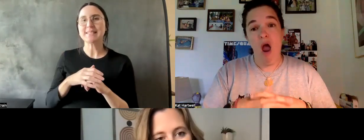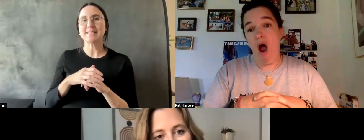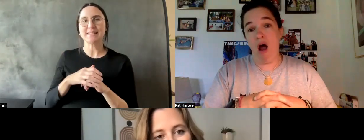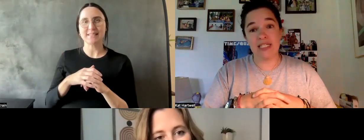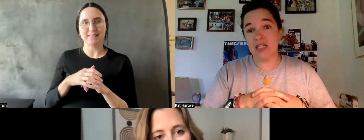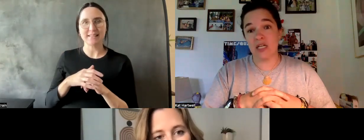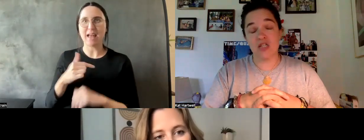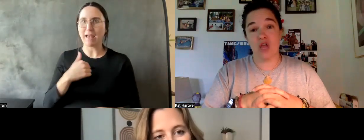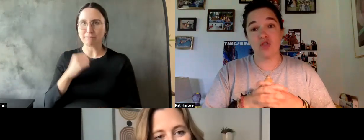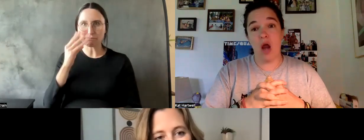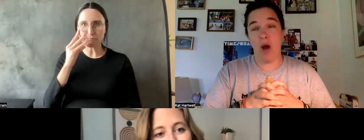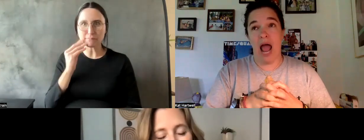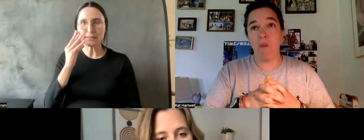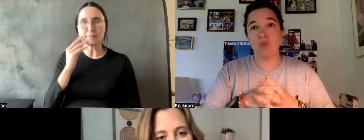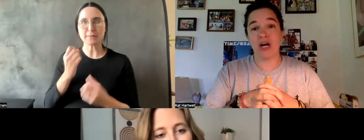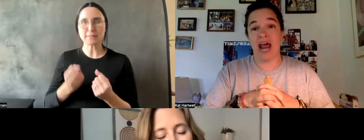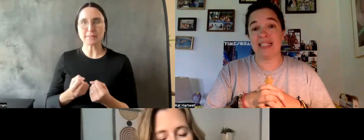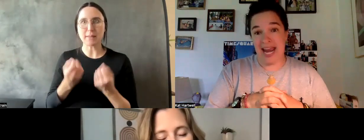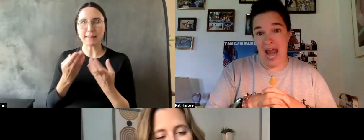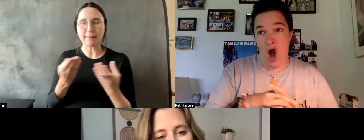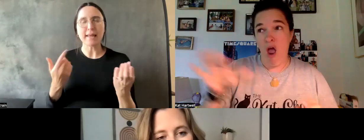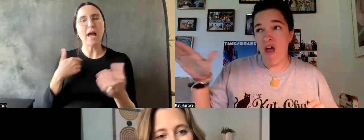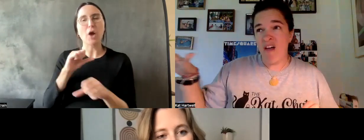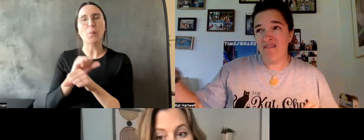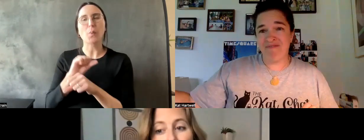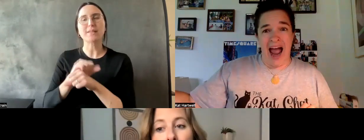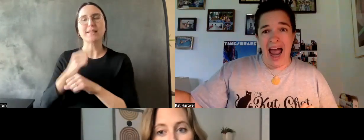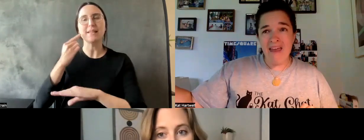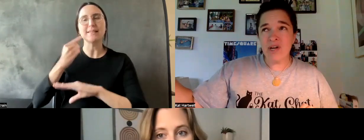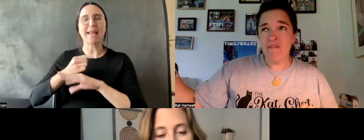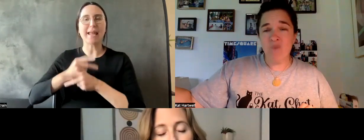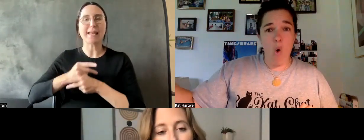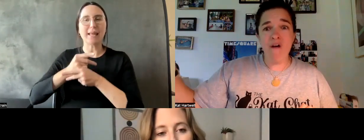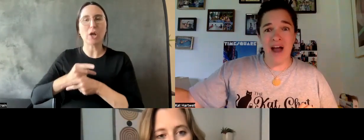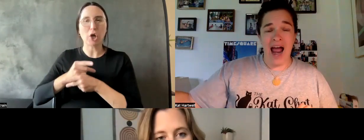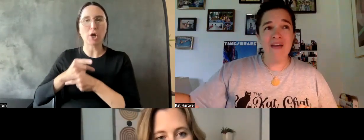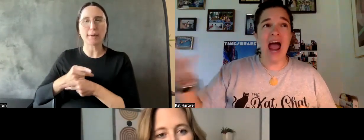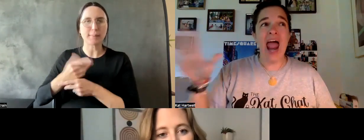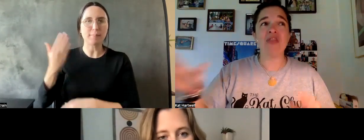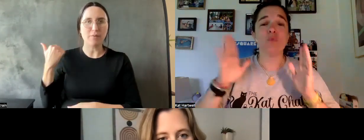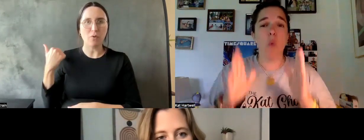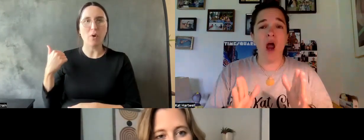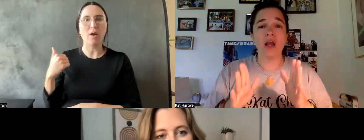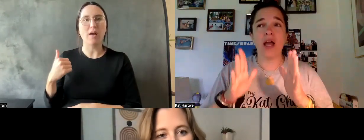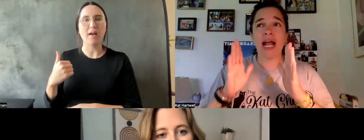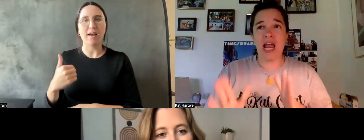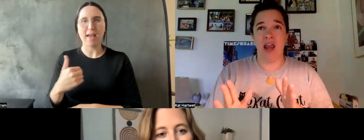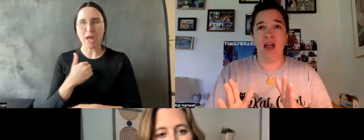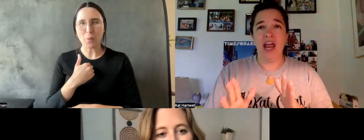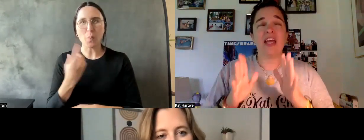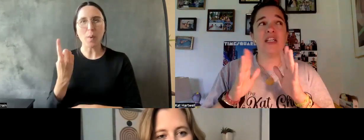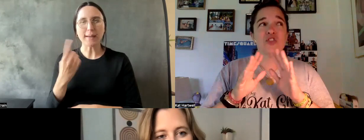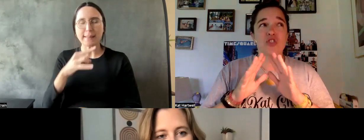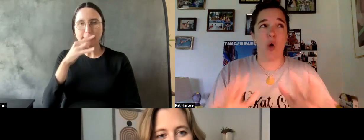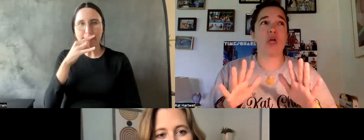with autistic children when I was working at a daycare. 5, 4, 5. I had this one